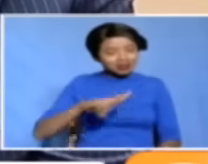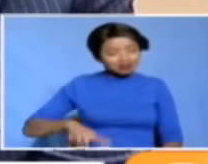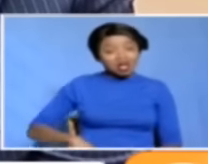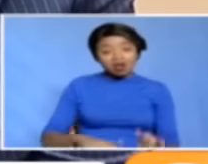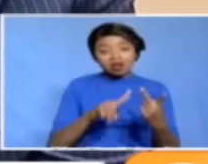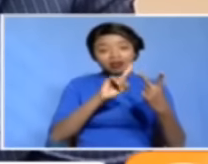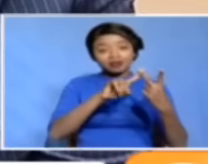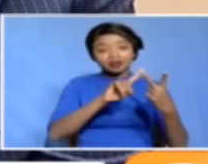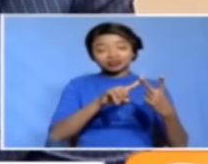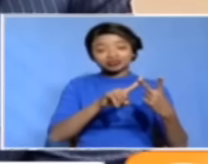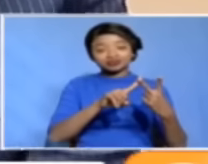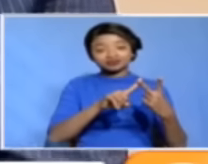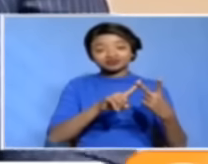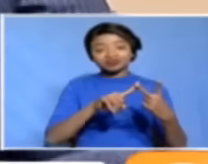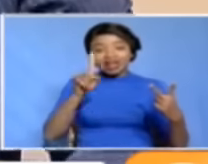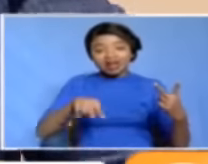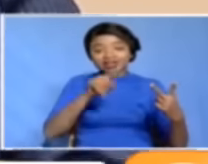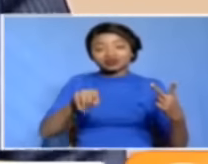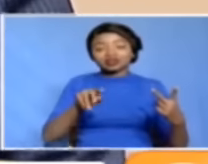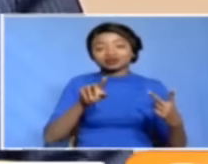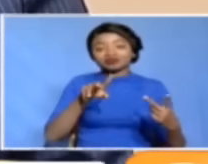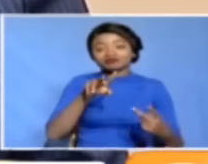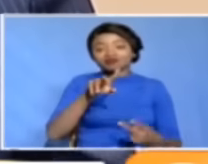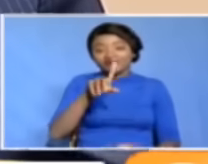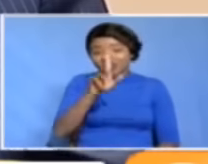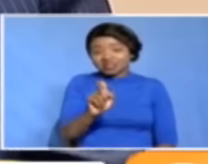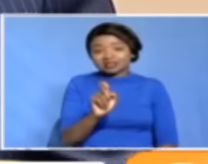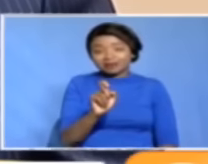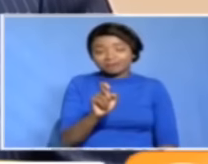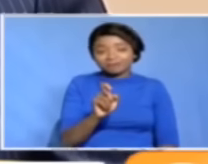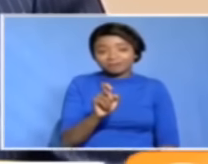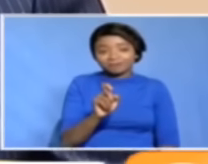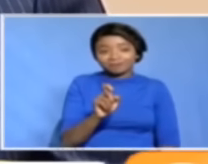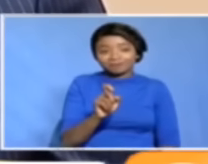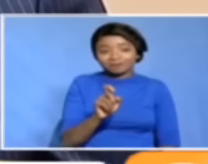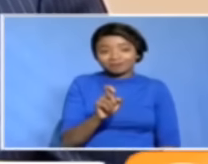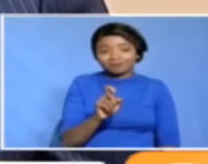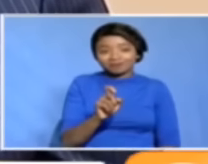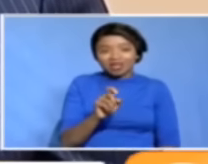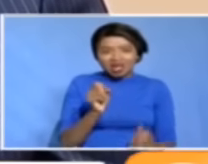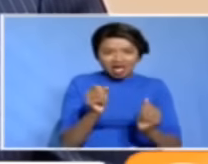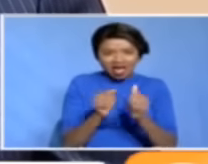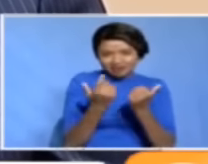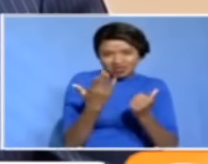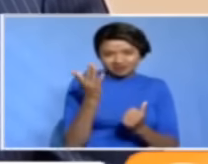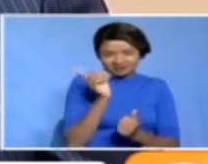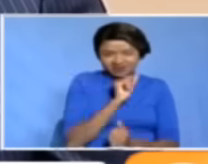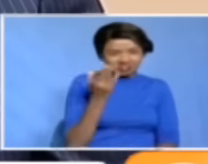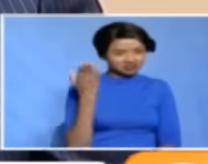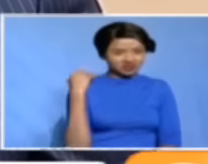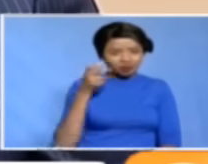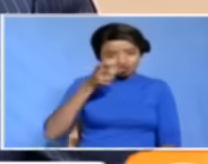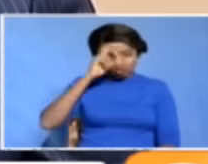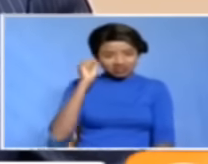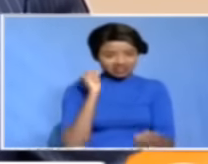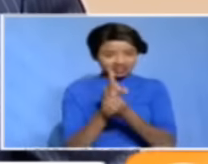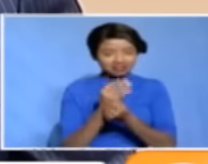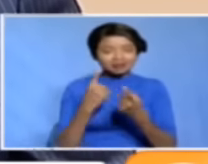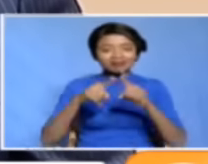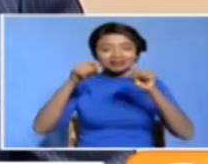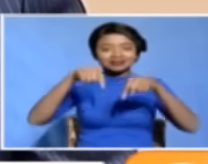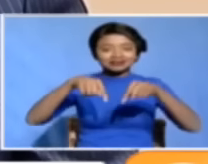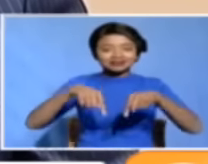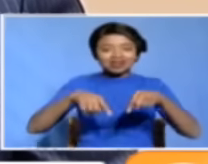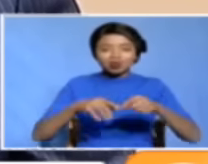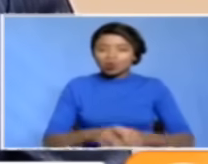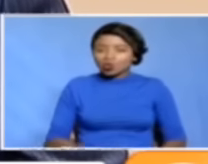on the matter on cancellation, I think that happened in 2013 in my constituency. And you remember it as well. By this time,